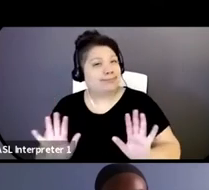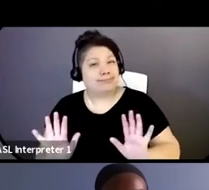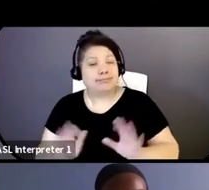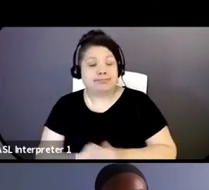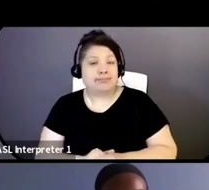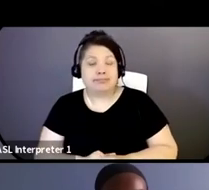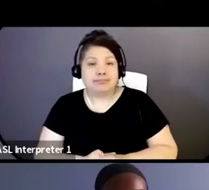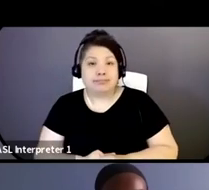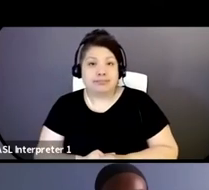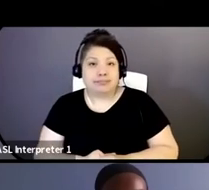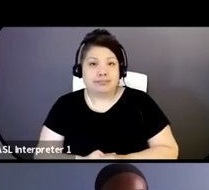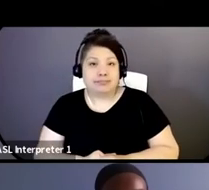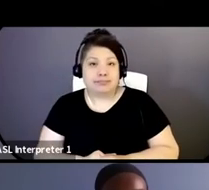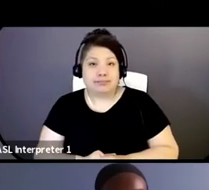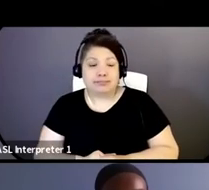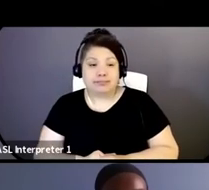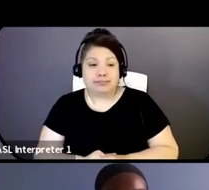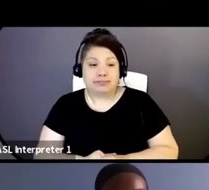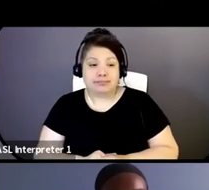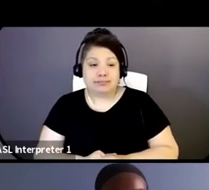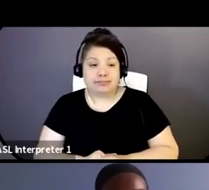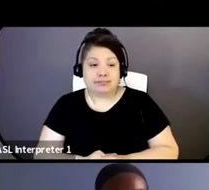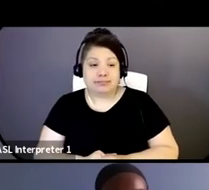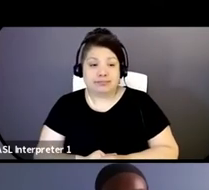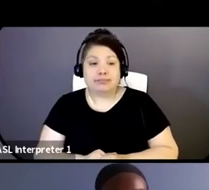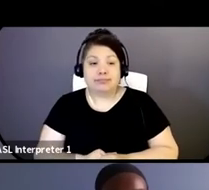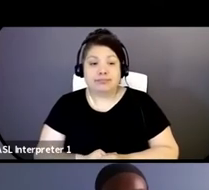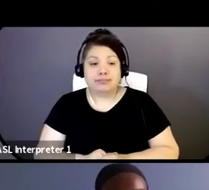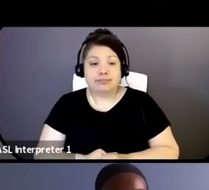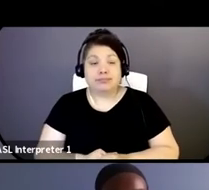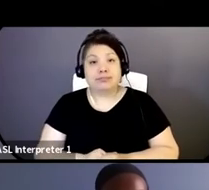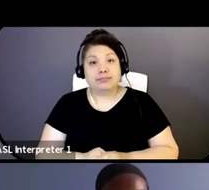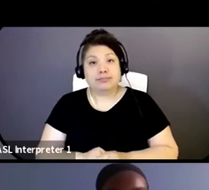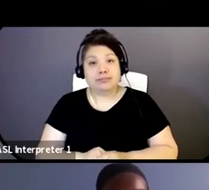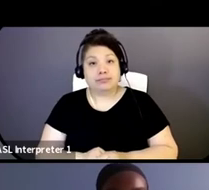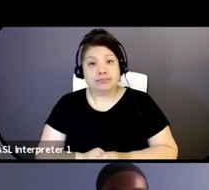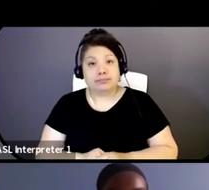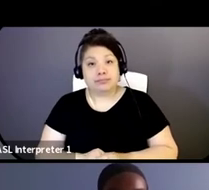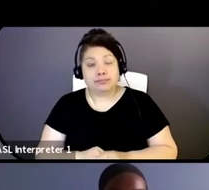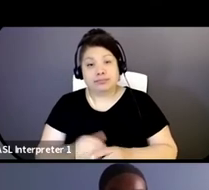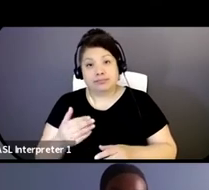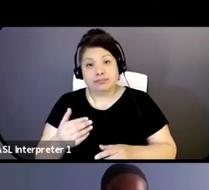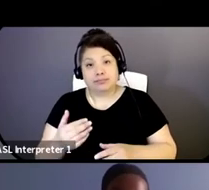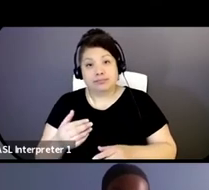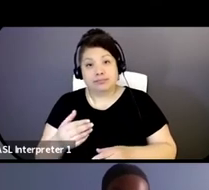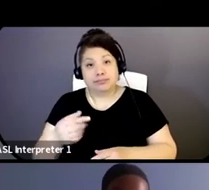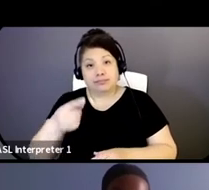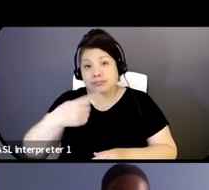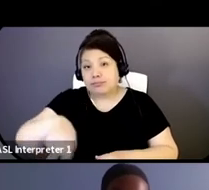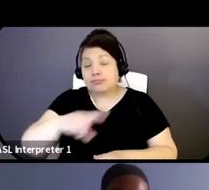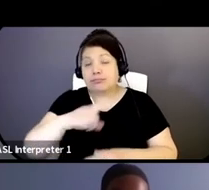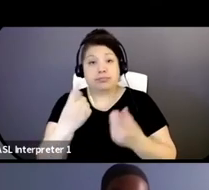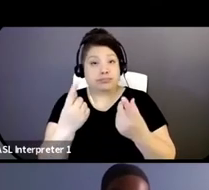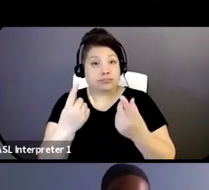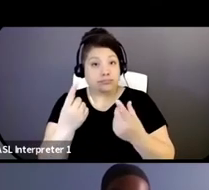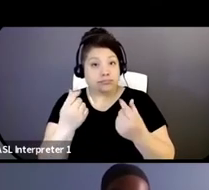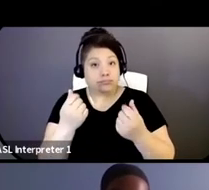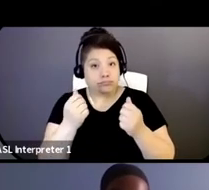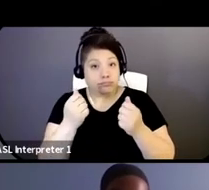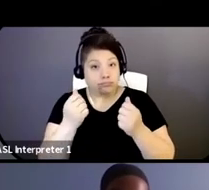it's not everybody's work to do that. So lots of our experiences,